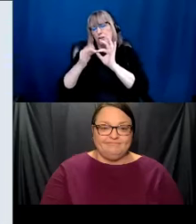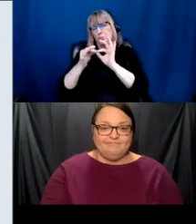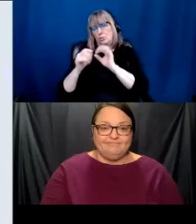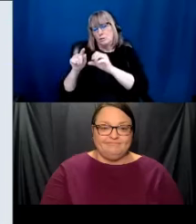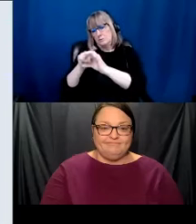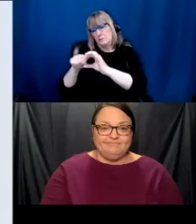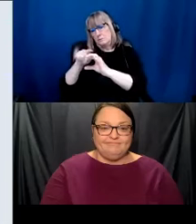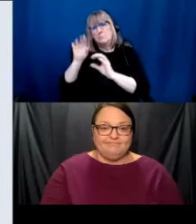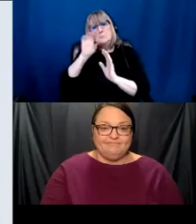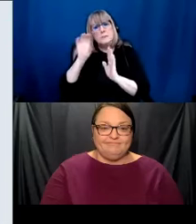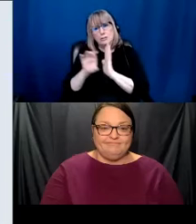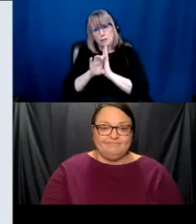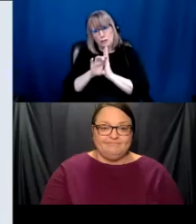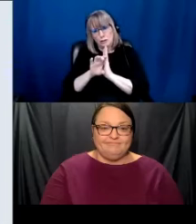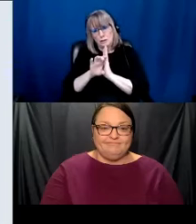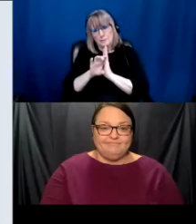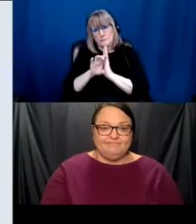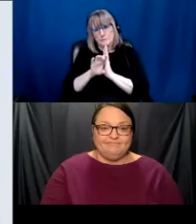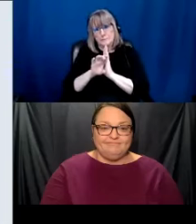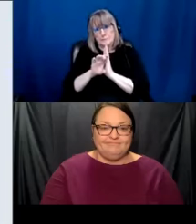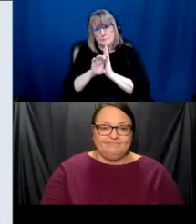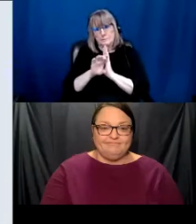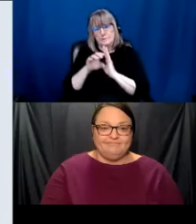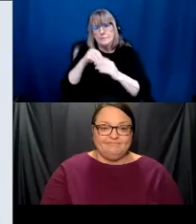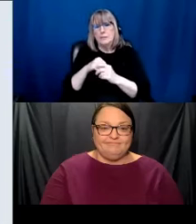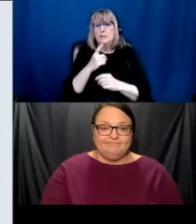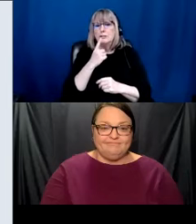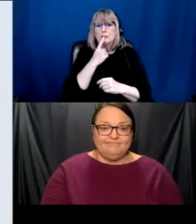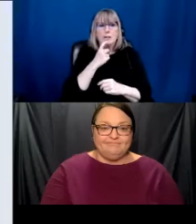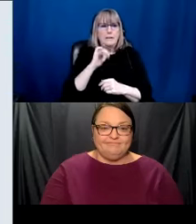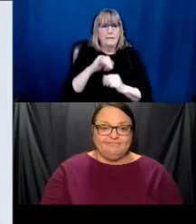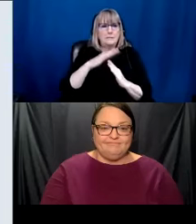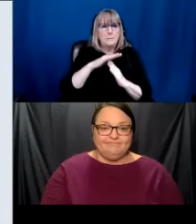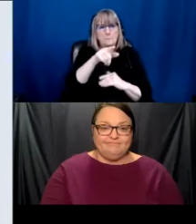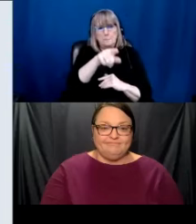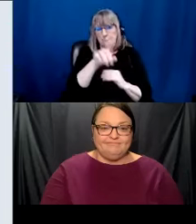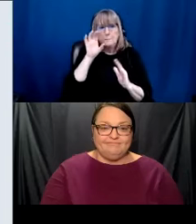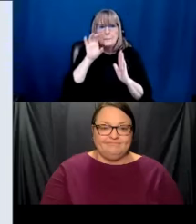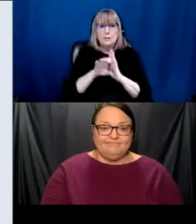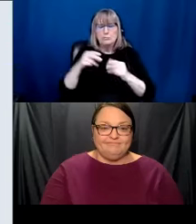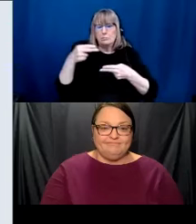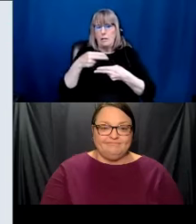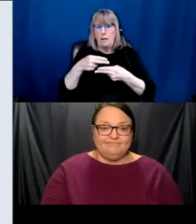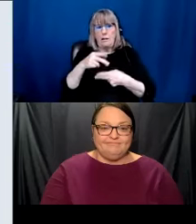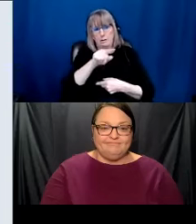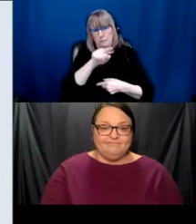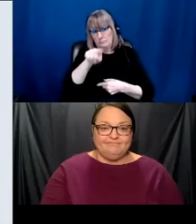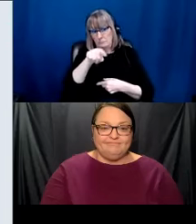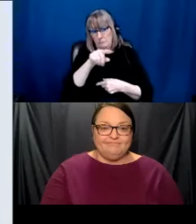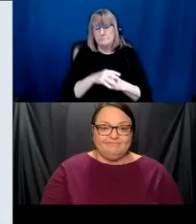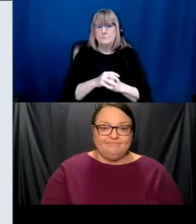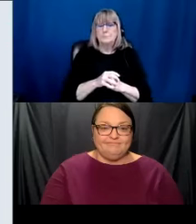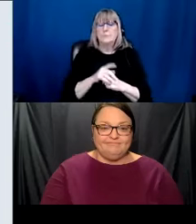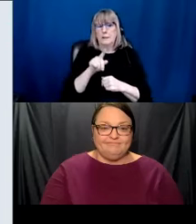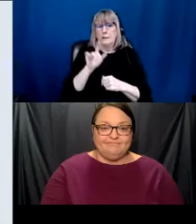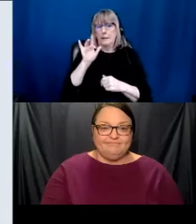inglés. Escoja la opción circled in red in that top image on this slide. cerrada en When you